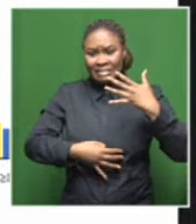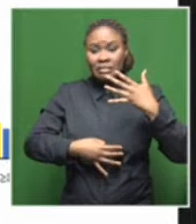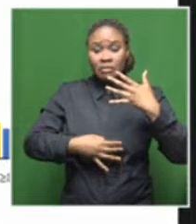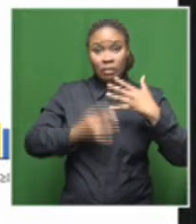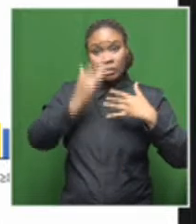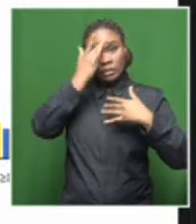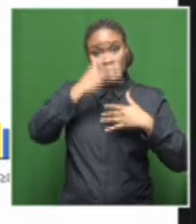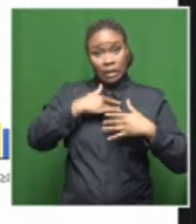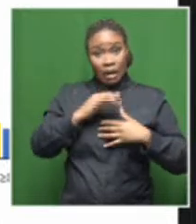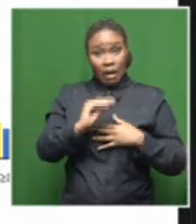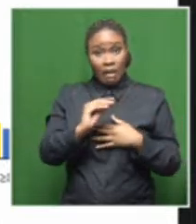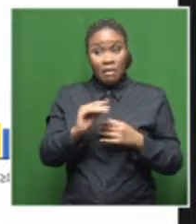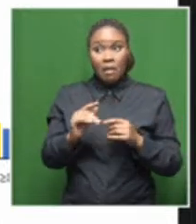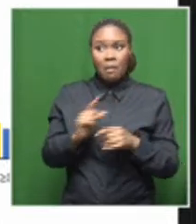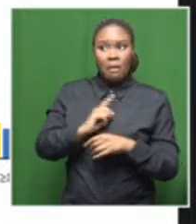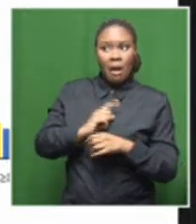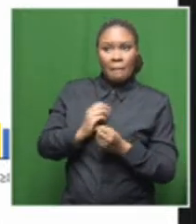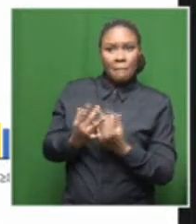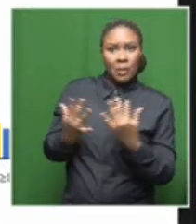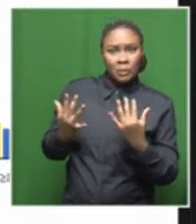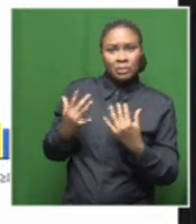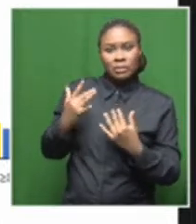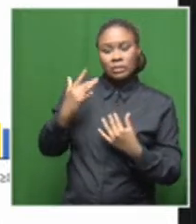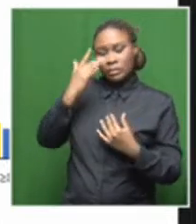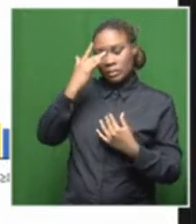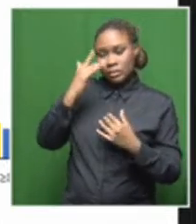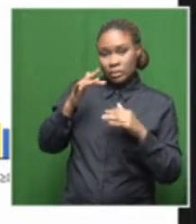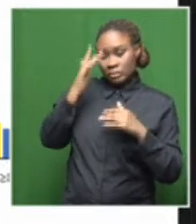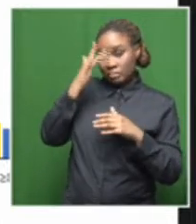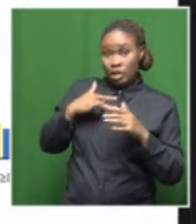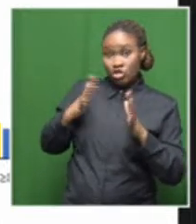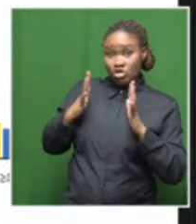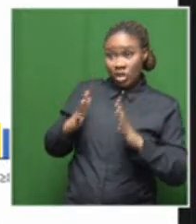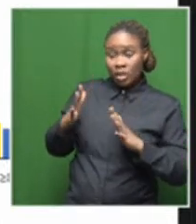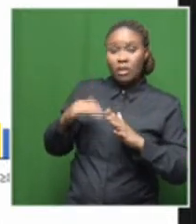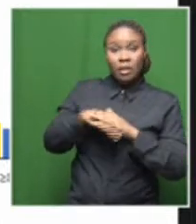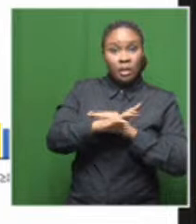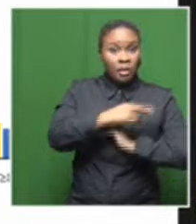of the patients that were admitted had, 2 or more comorbidities.